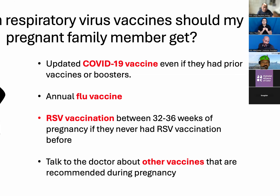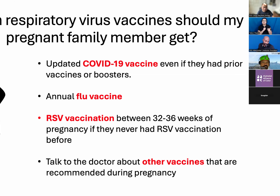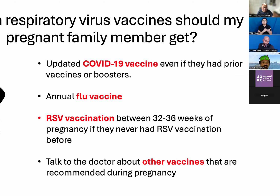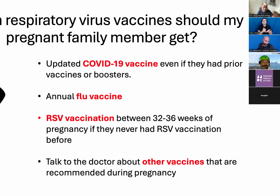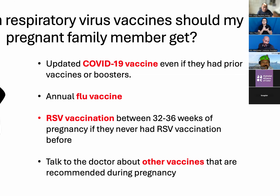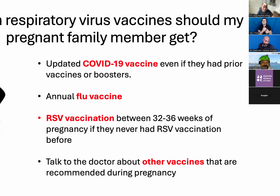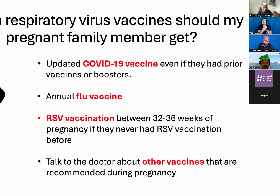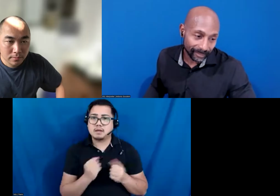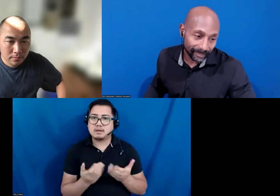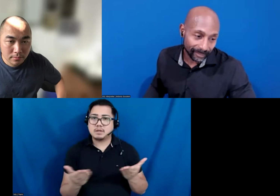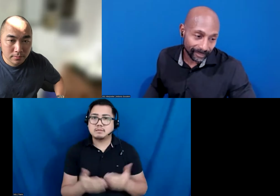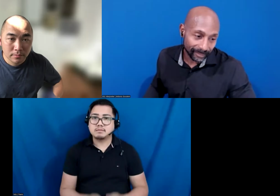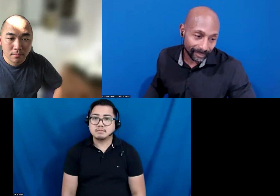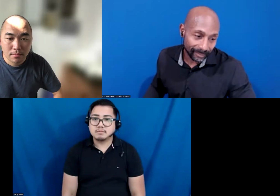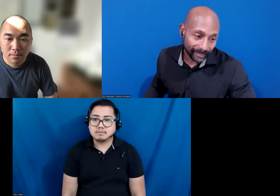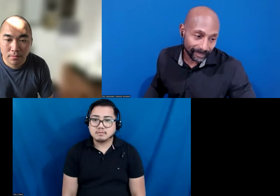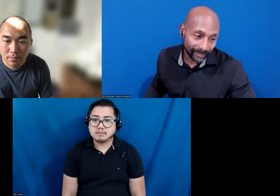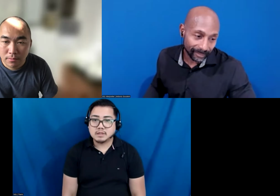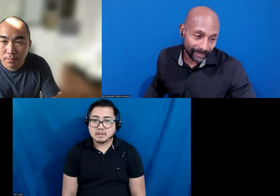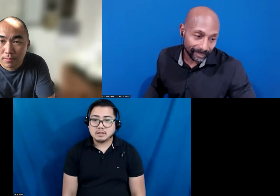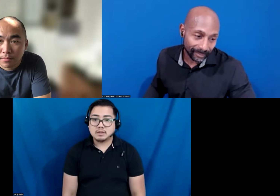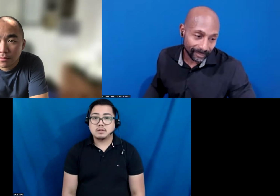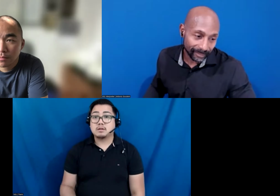that material. This question